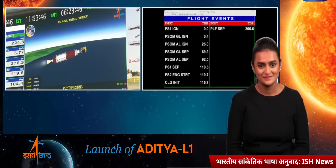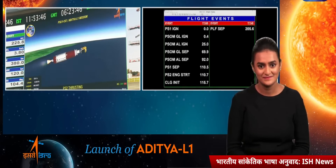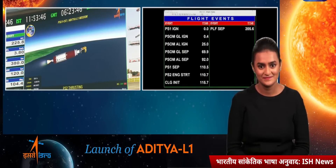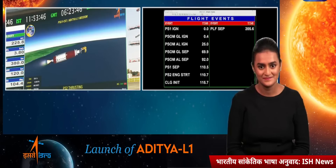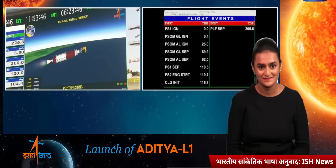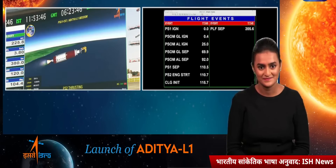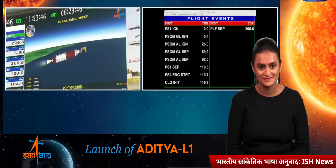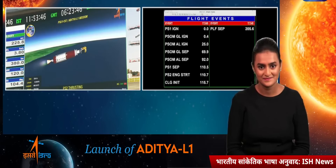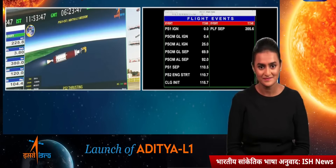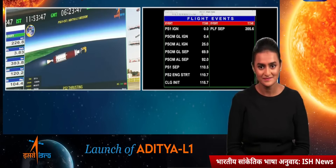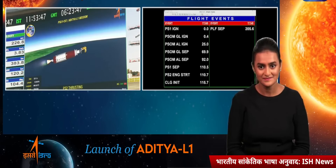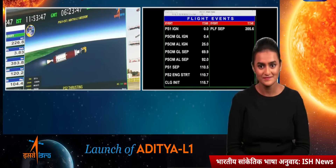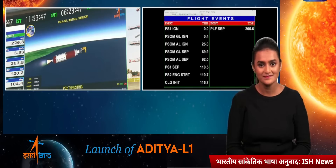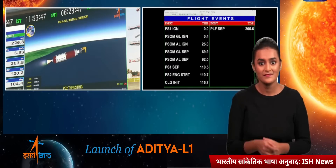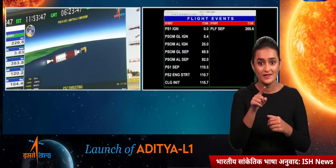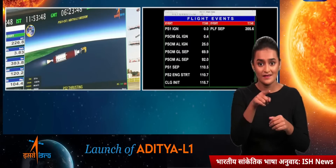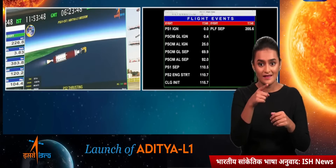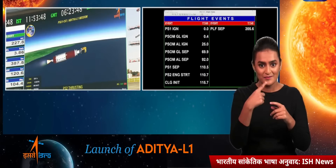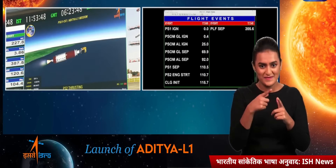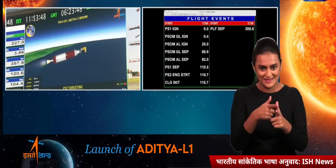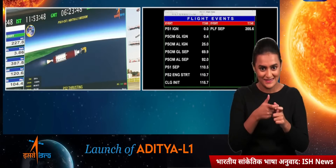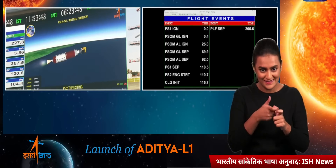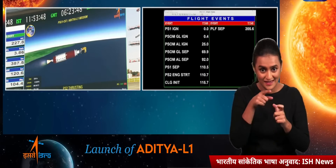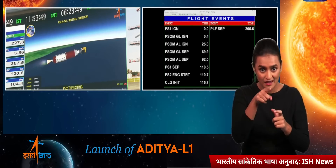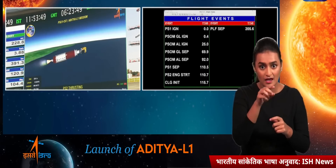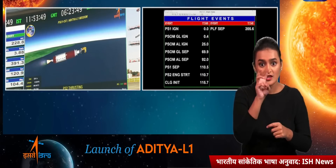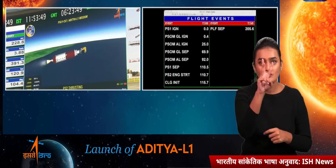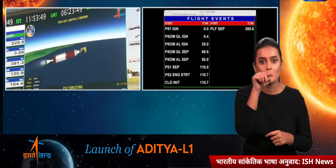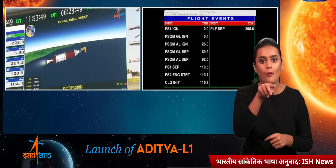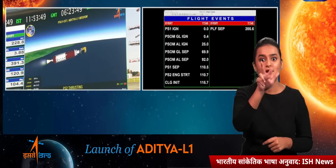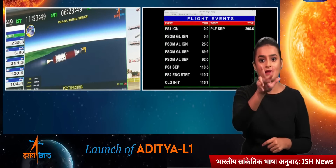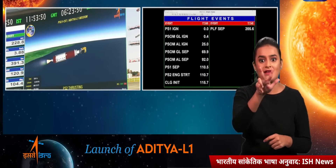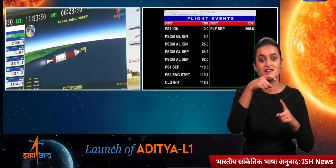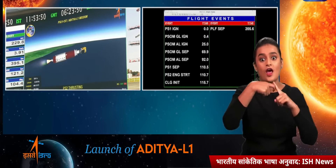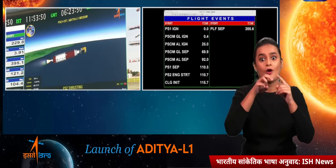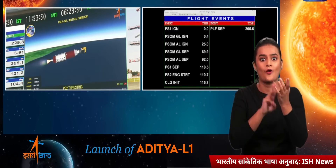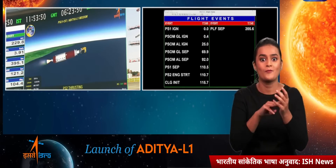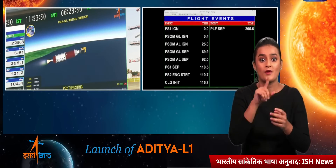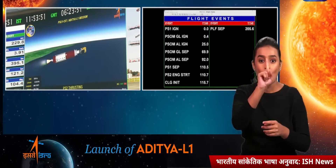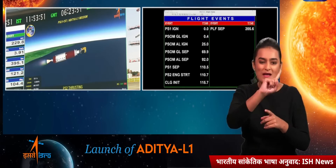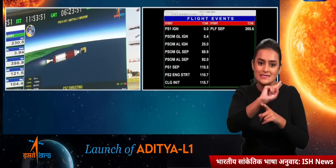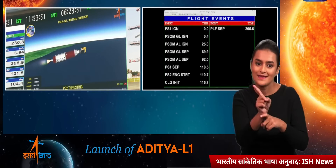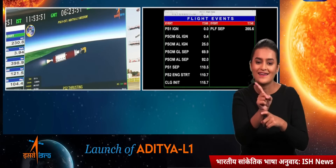Relative velocity exceeding 3.8 kilometers per second.